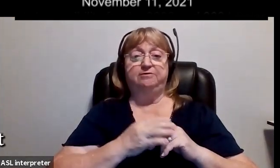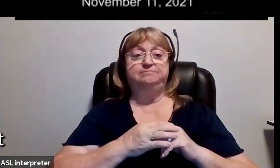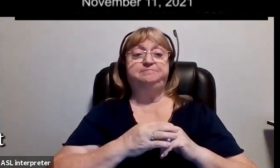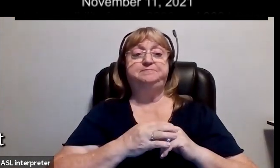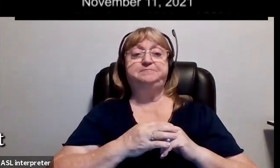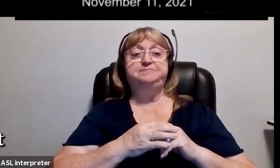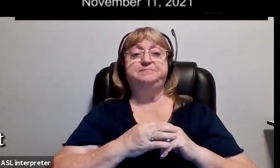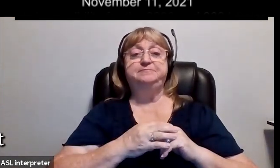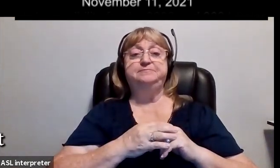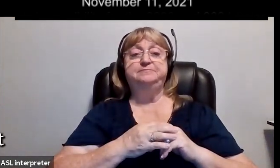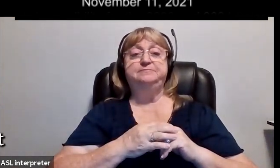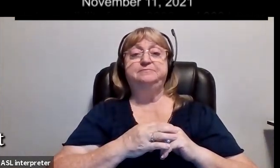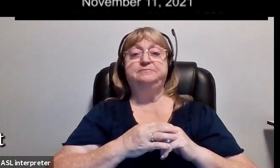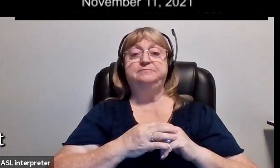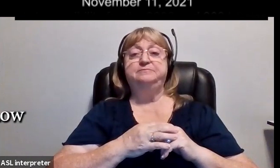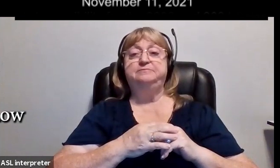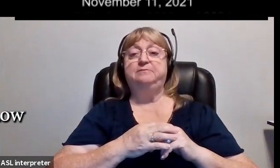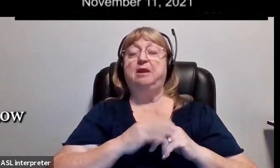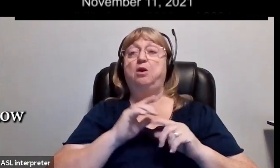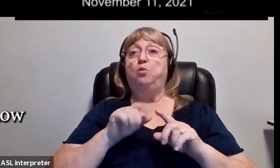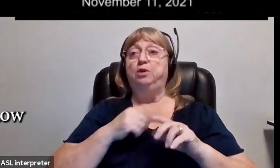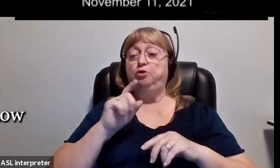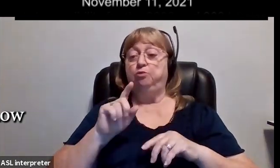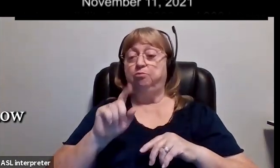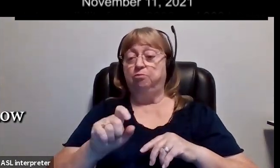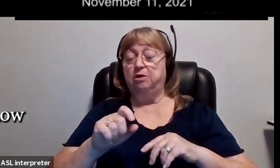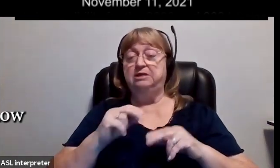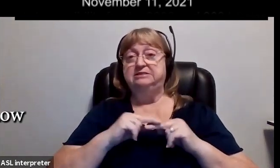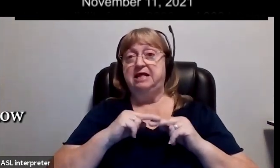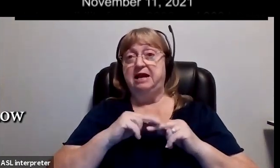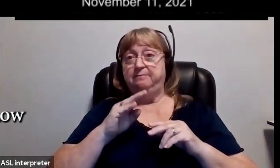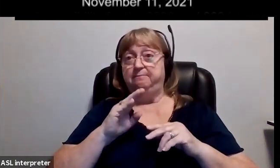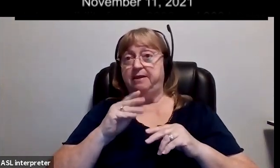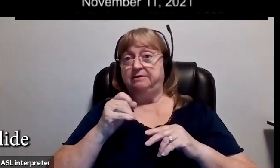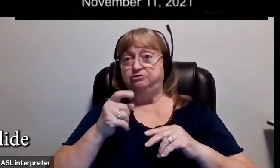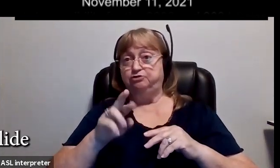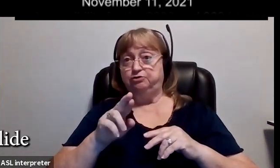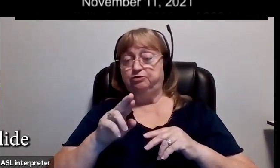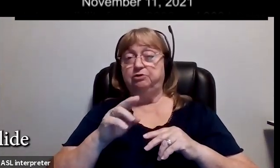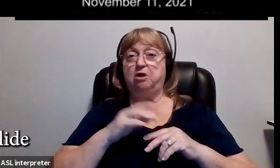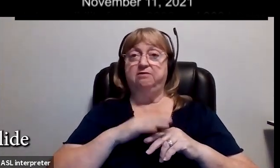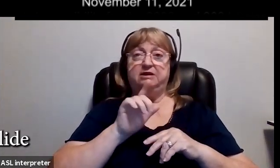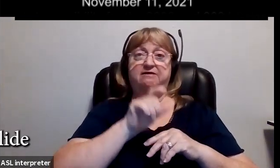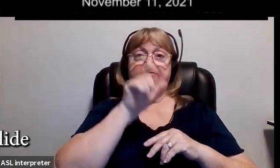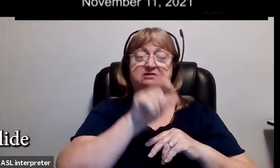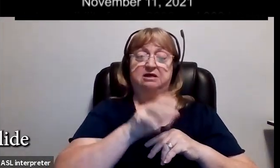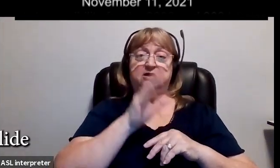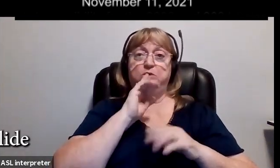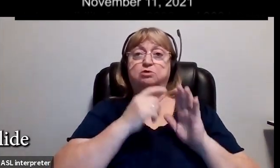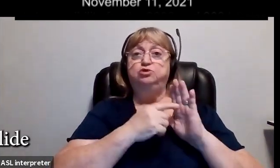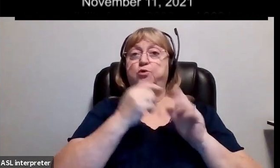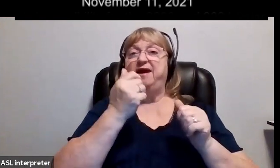at how you're going to, once you hit that slide master, you're going to show on the left-hand side, it's going to show you every